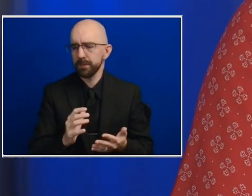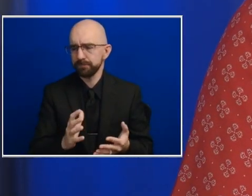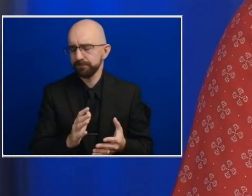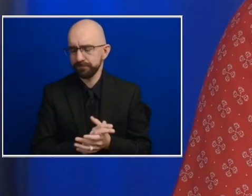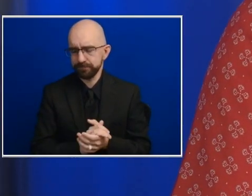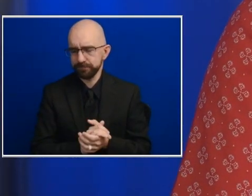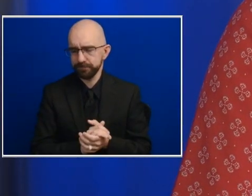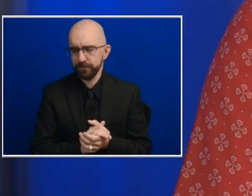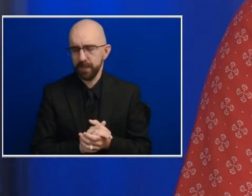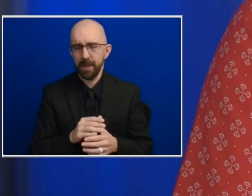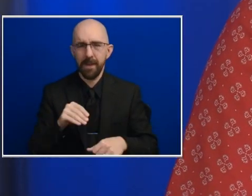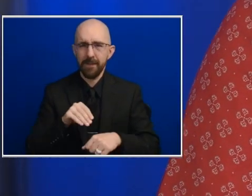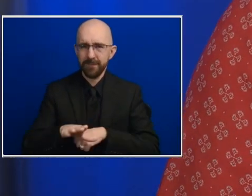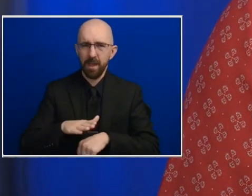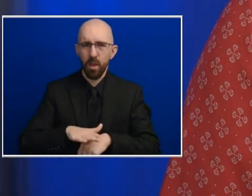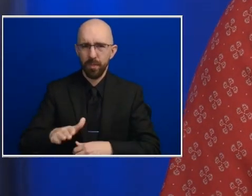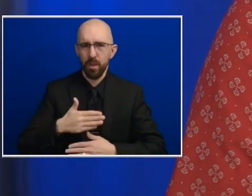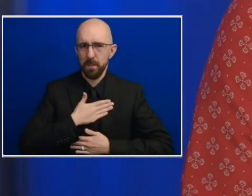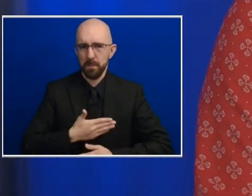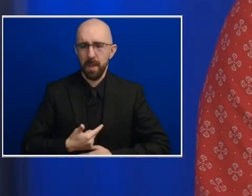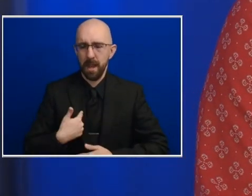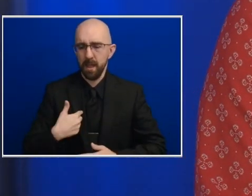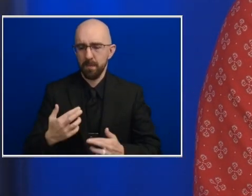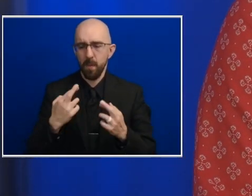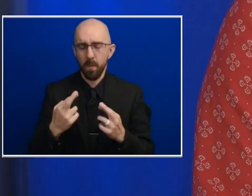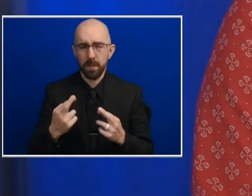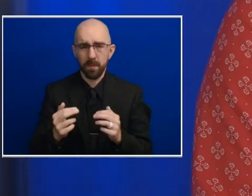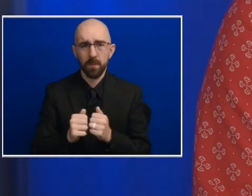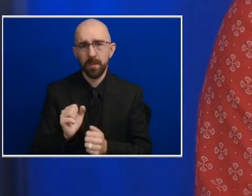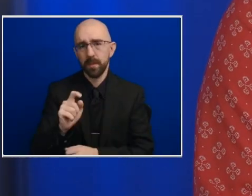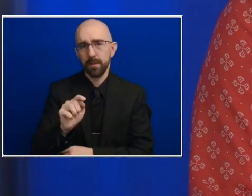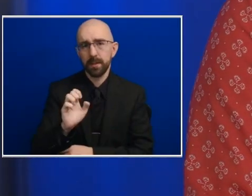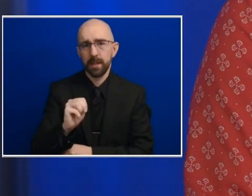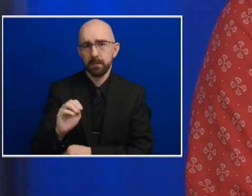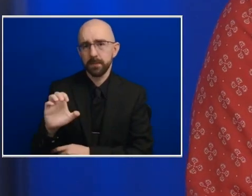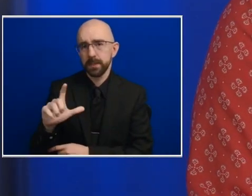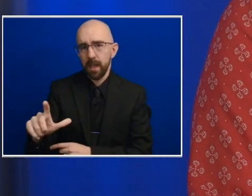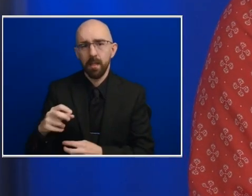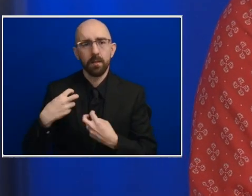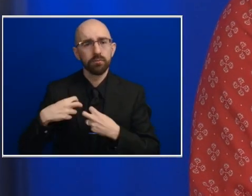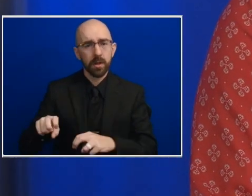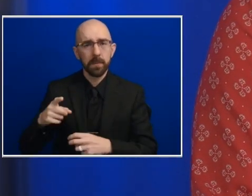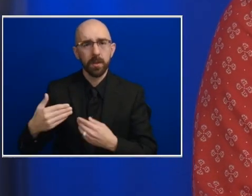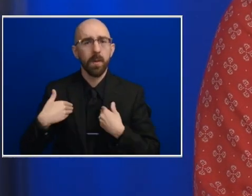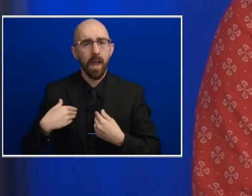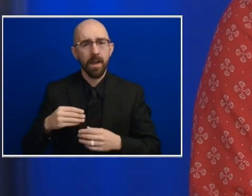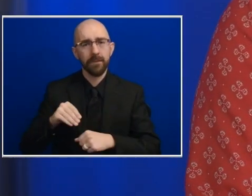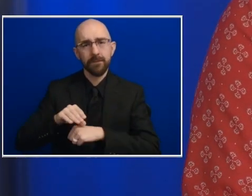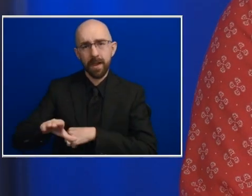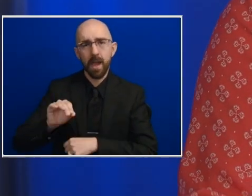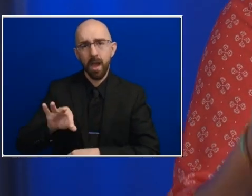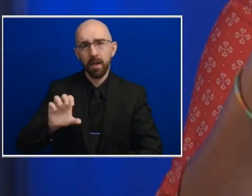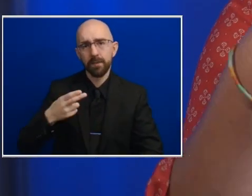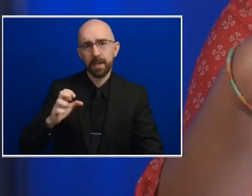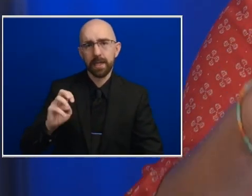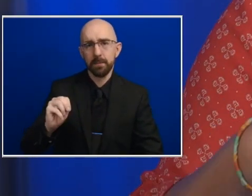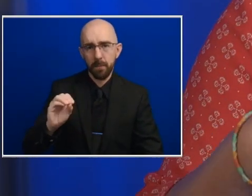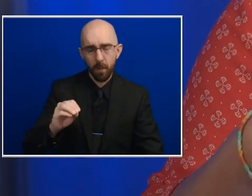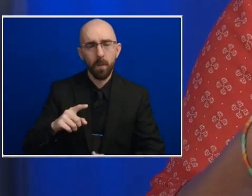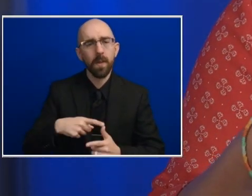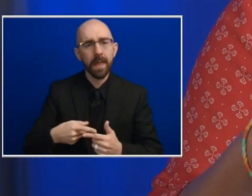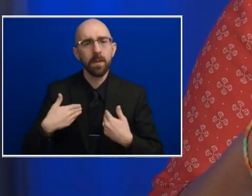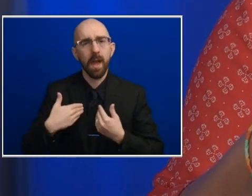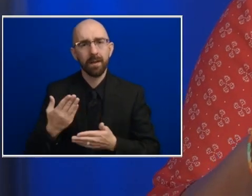effects on their body, I'm hoping. With stem cell transplant, you've got the effects of the chemotherapy, and then you've got someone else's